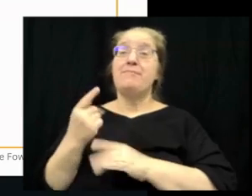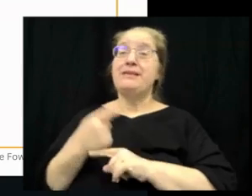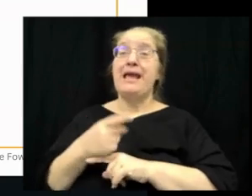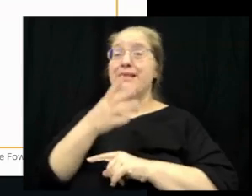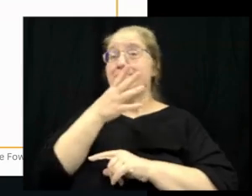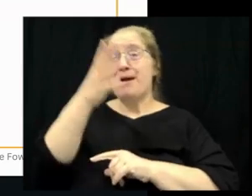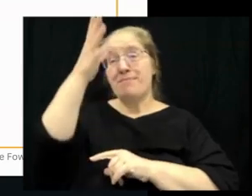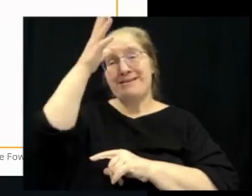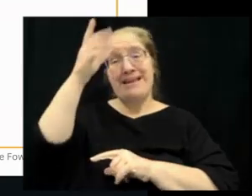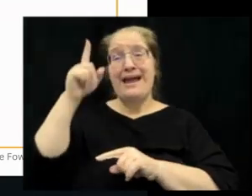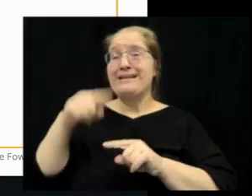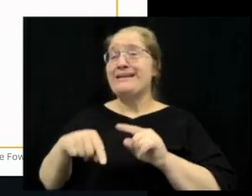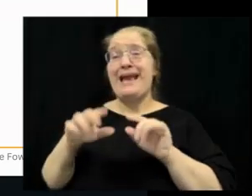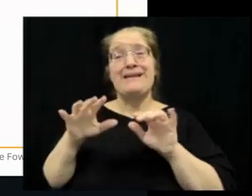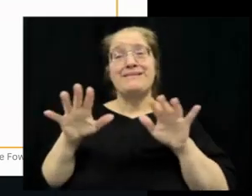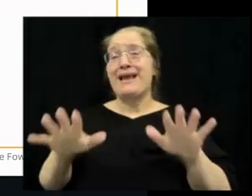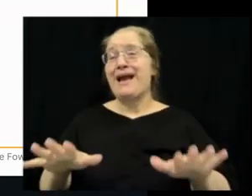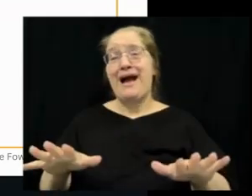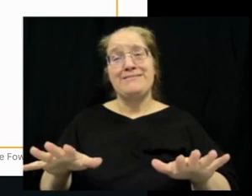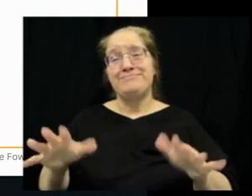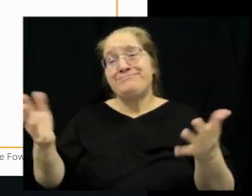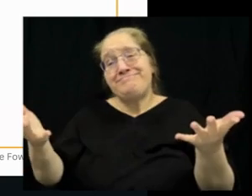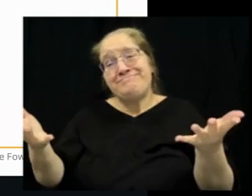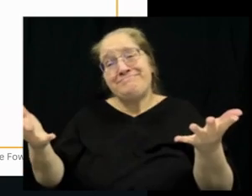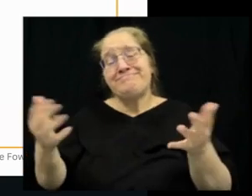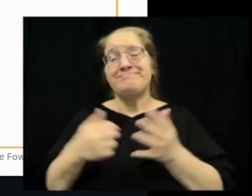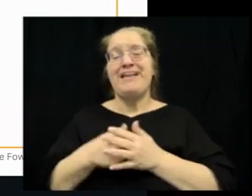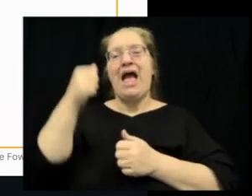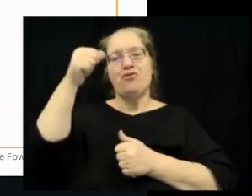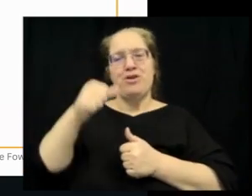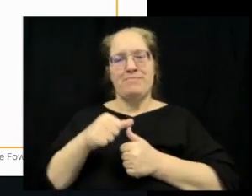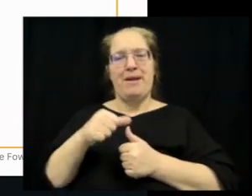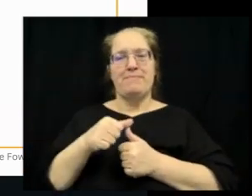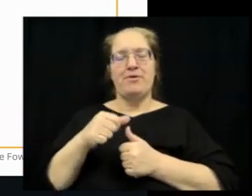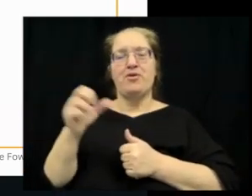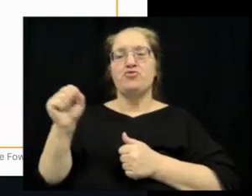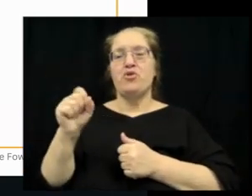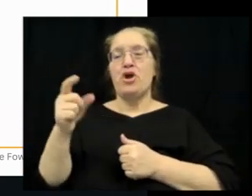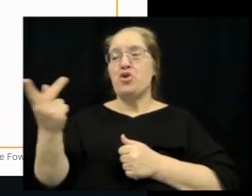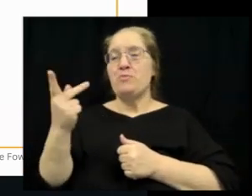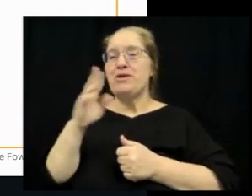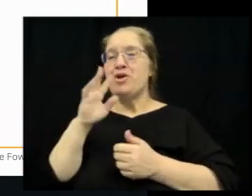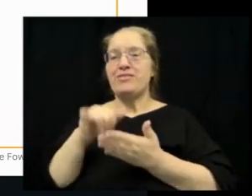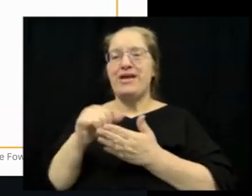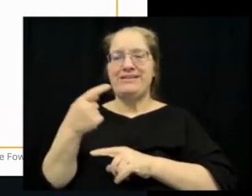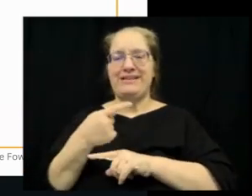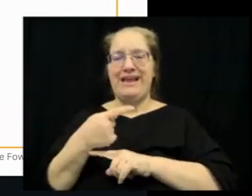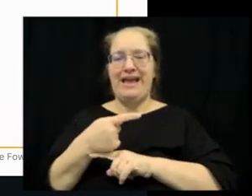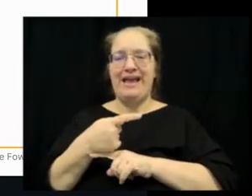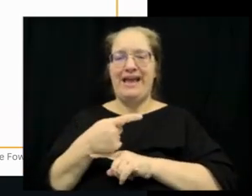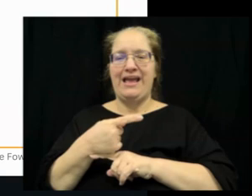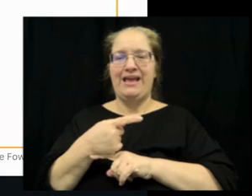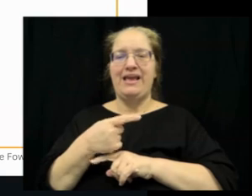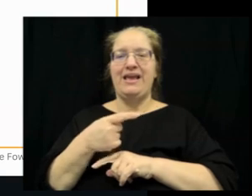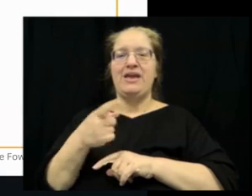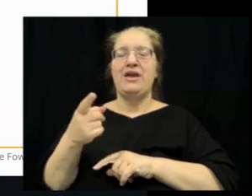able to remain calm. And I remember, Shreya, you and I spoke that day, and you're like, Katie, write a little note to your